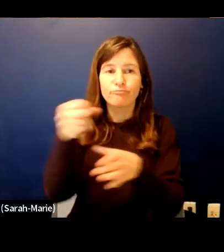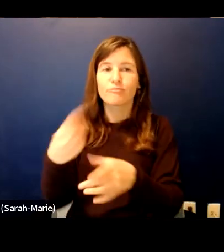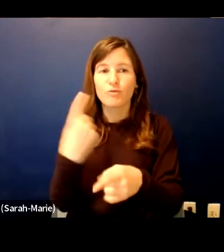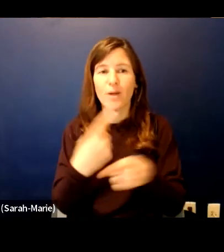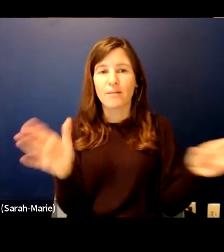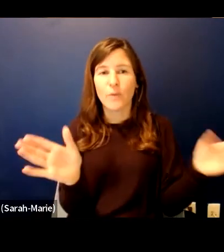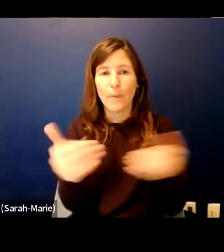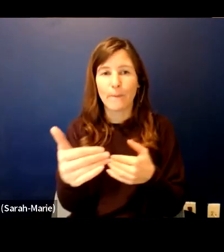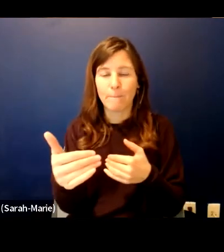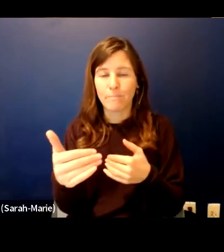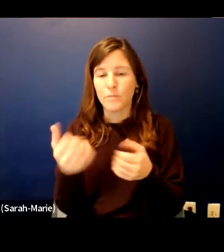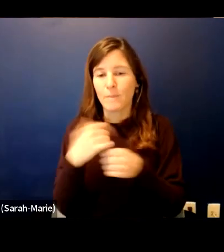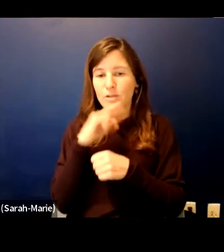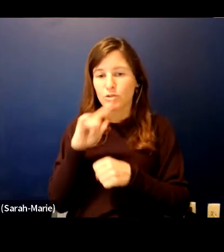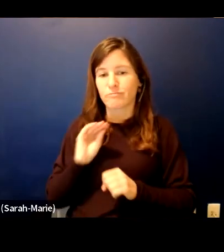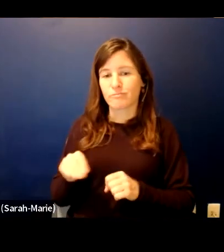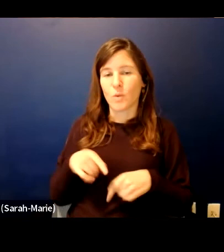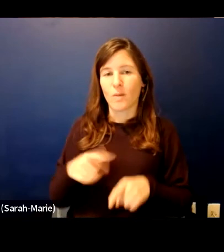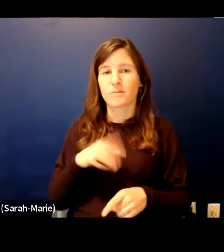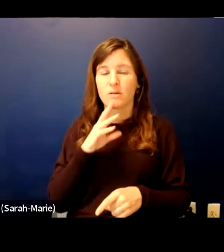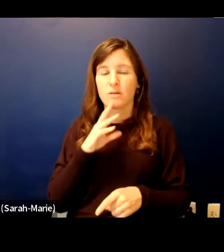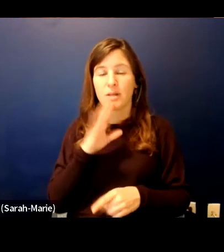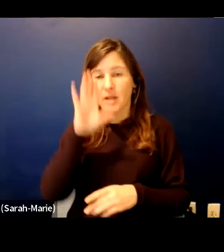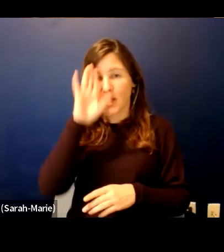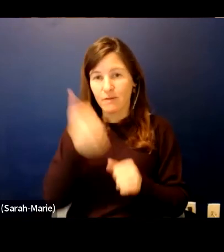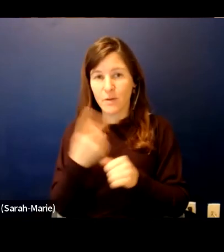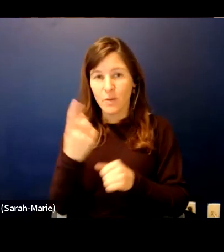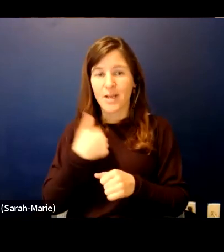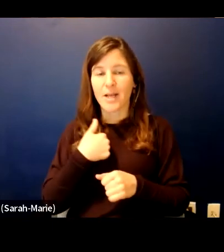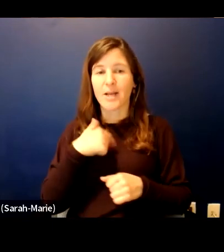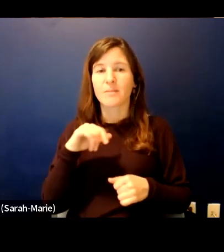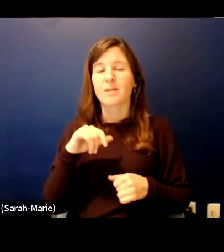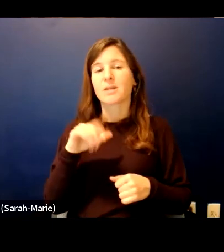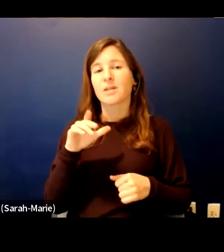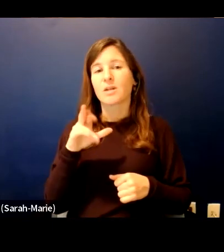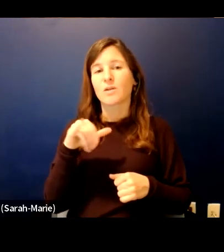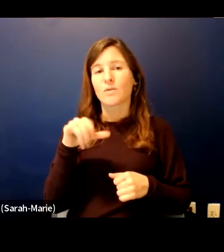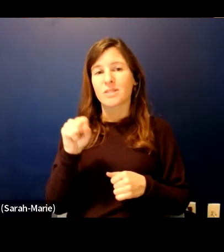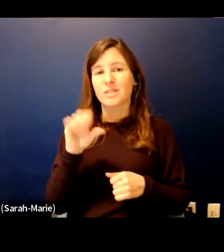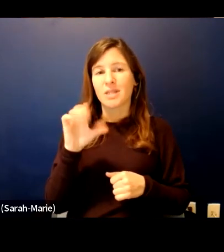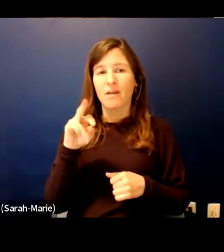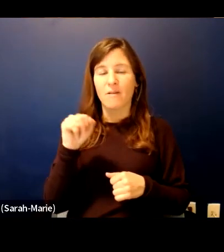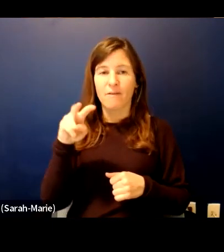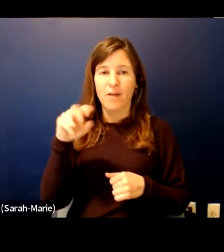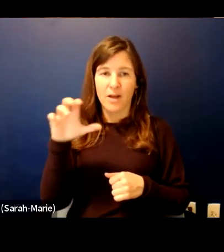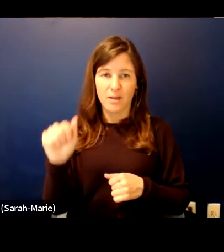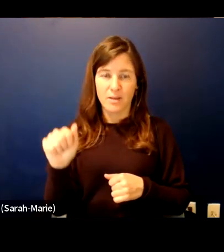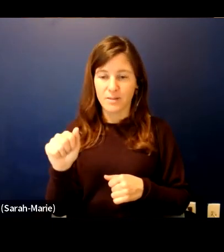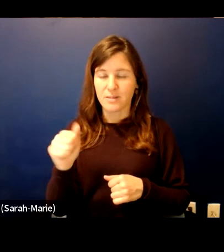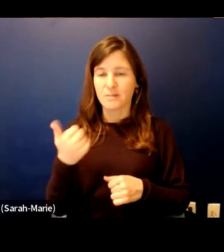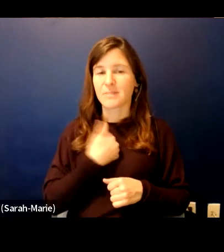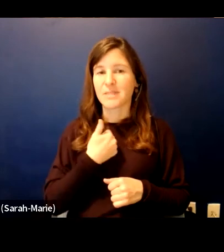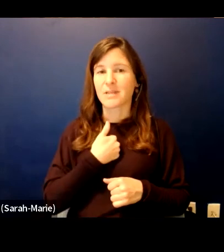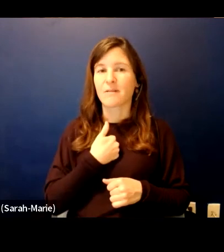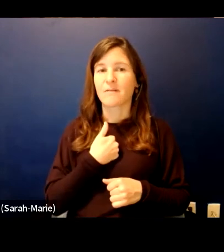talking. So hello, everybody. Yes, I'm Christina Caravaca, as Kenzie just graciously said. I am a guest